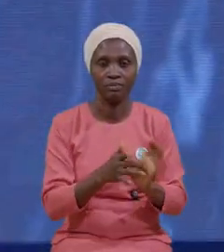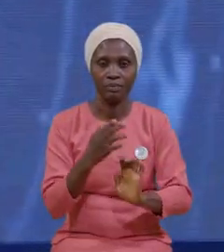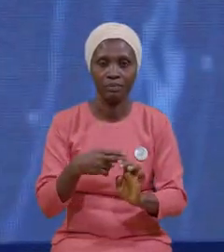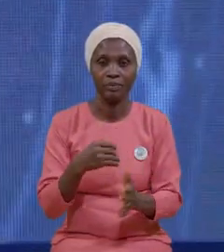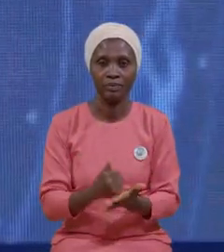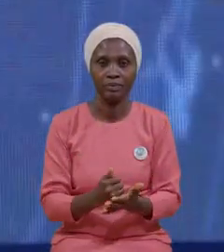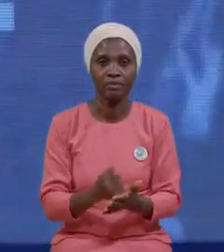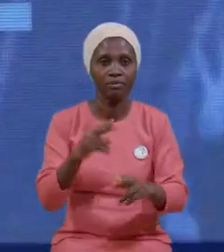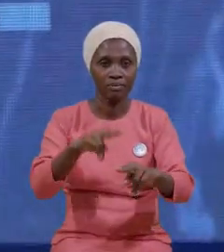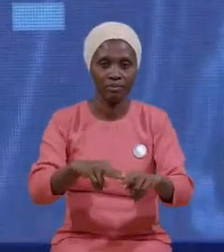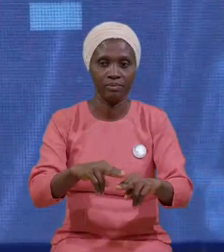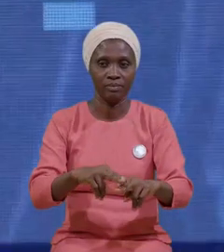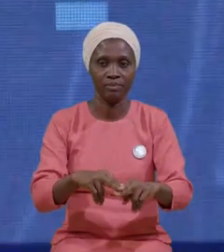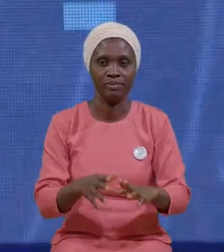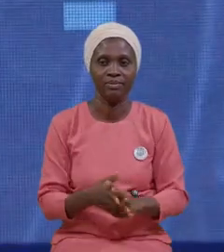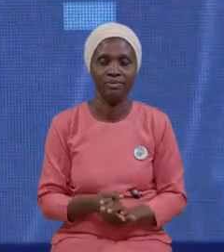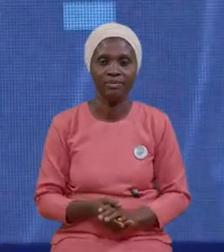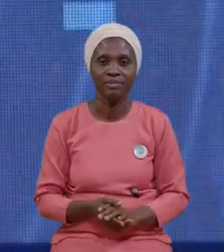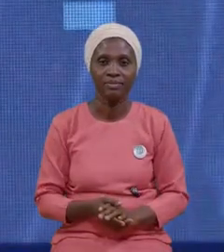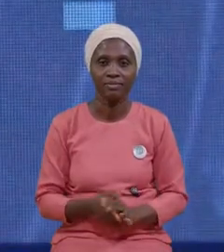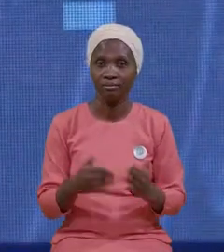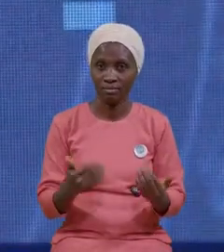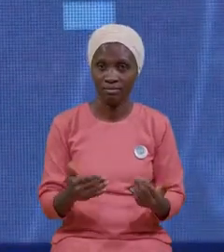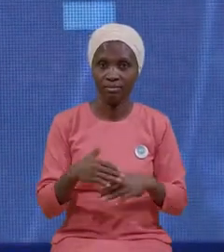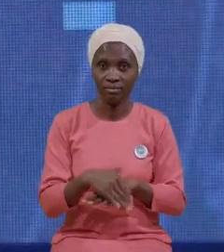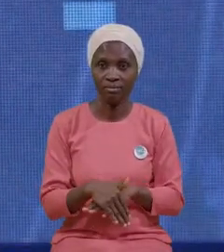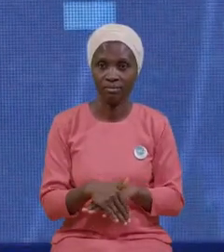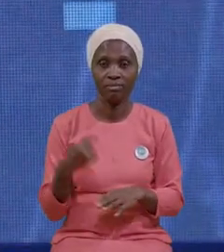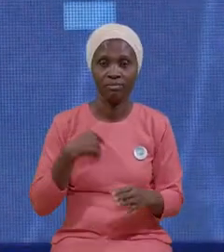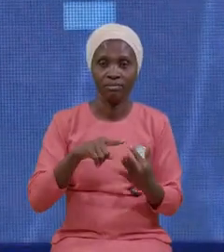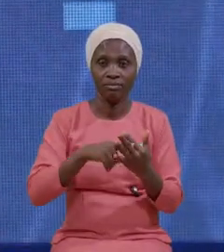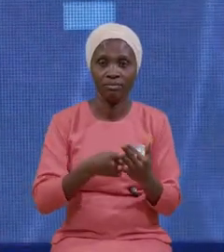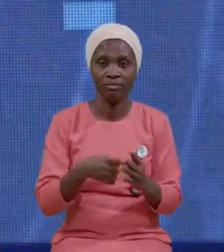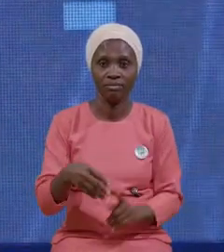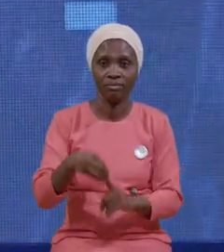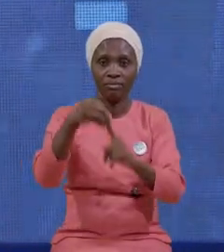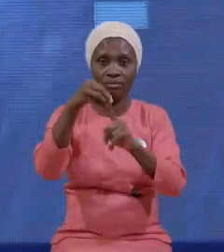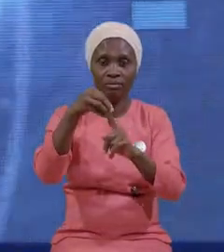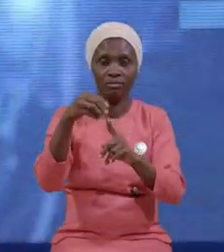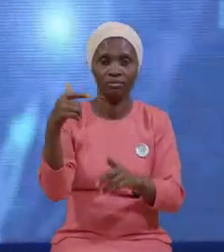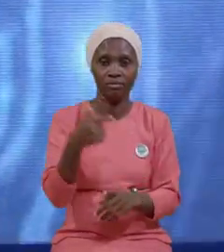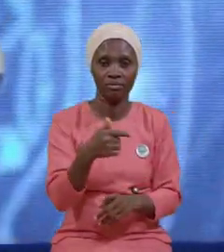You can sit down. Tonight we begin a special GCK.